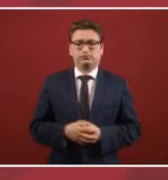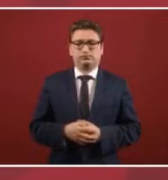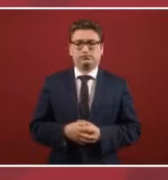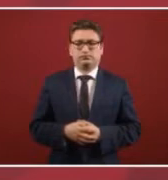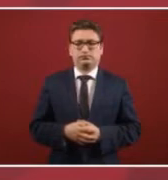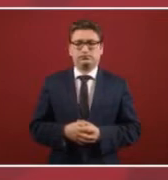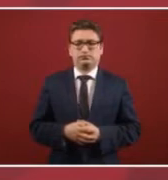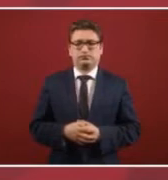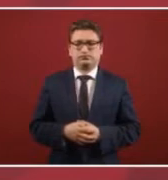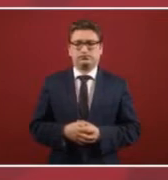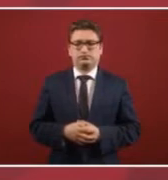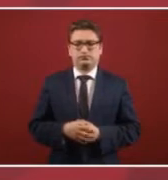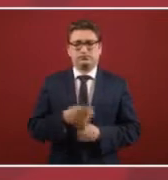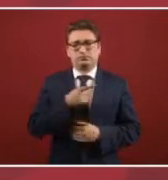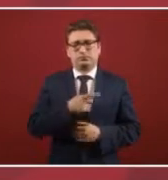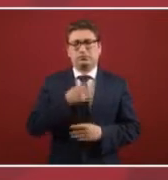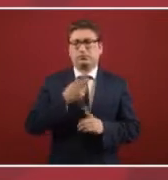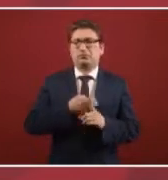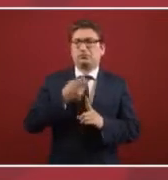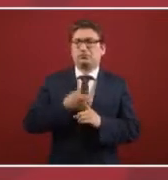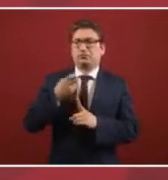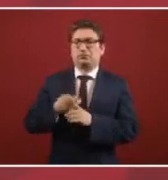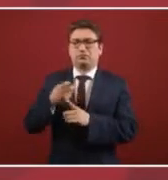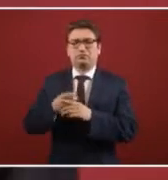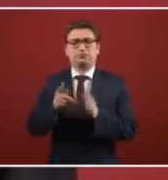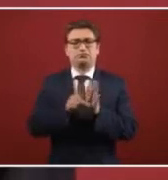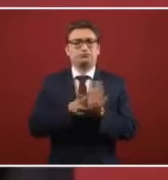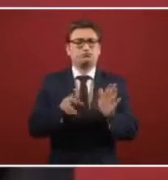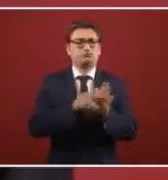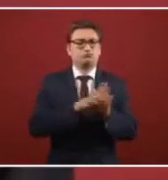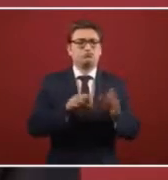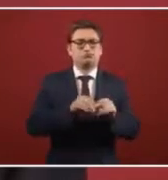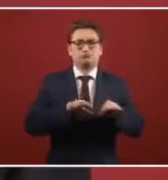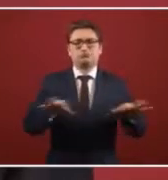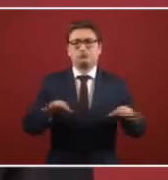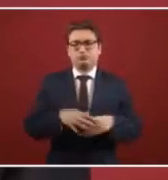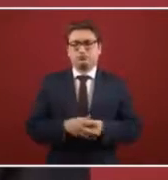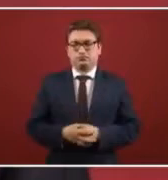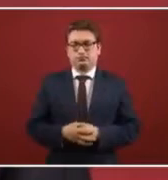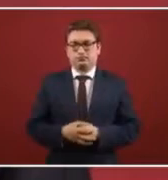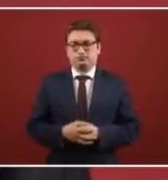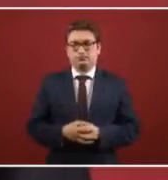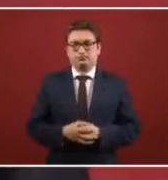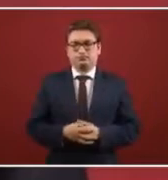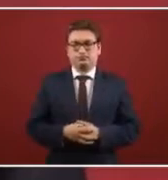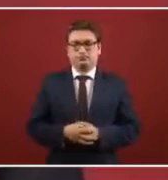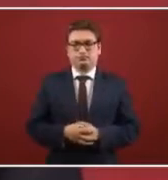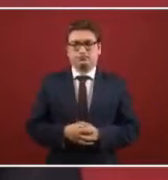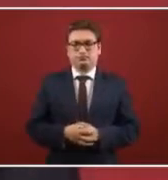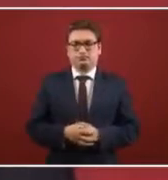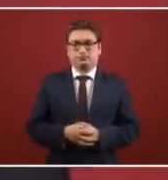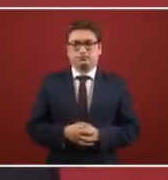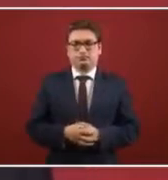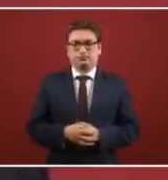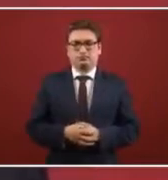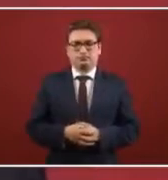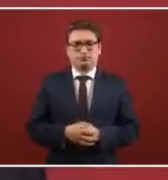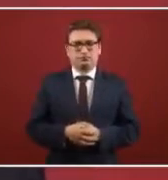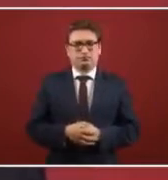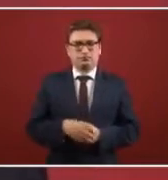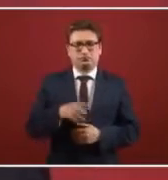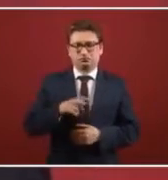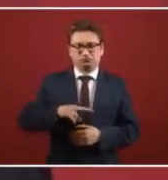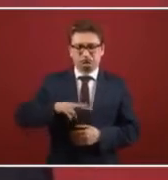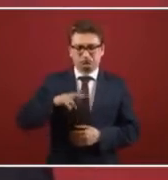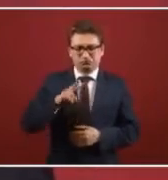el amarillismo. Yellow Y que journalism. no se propone They do not propose transformar la to